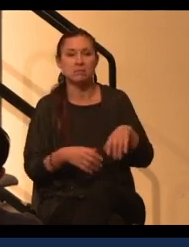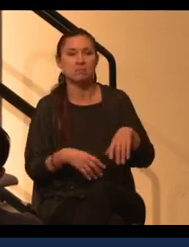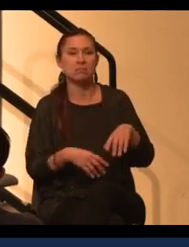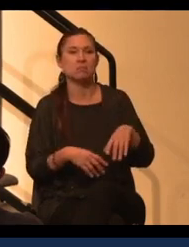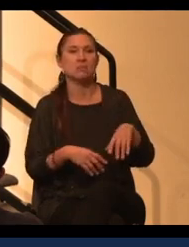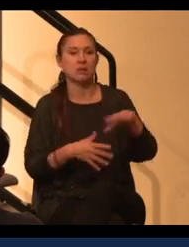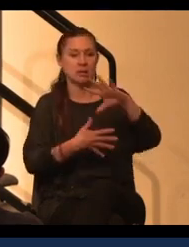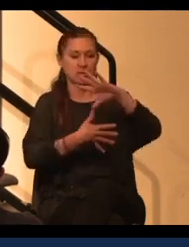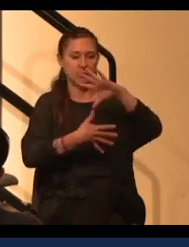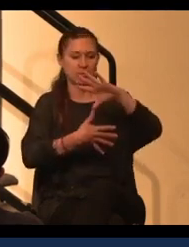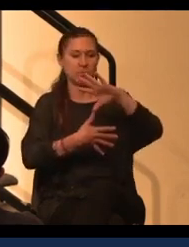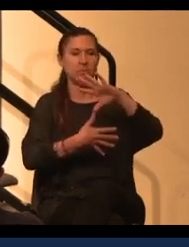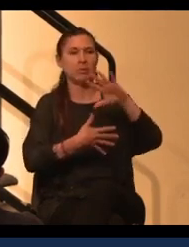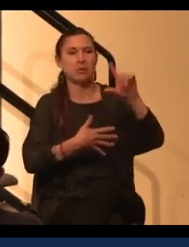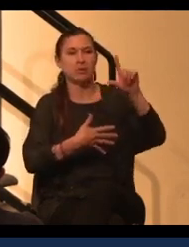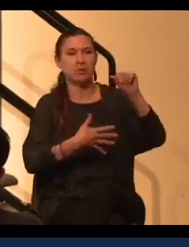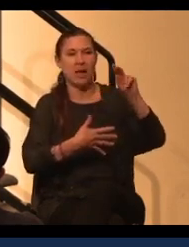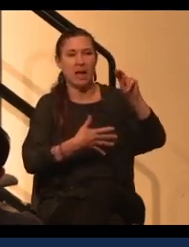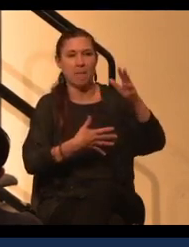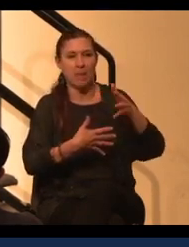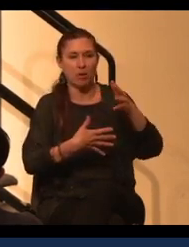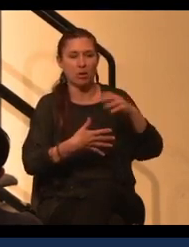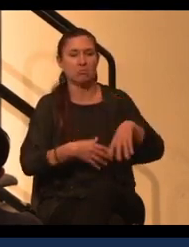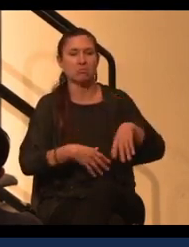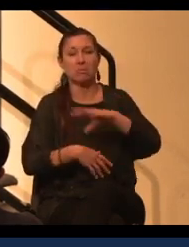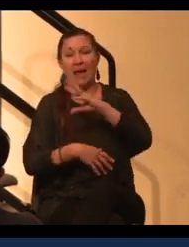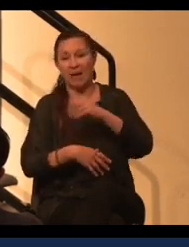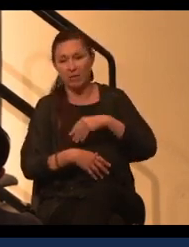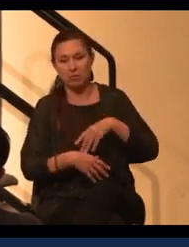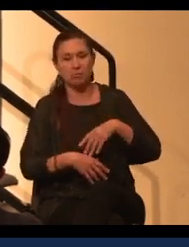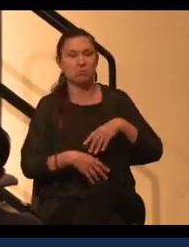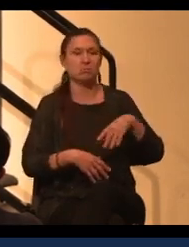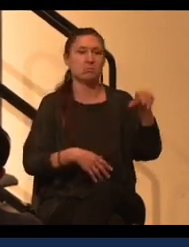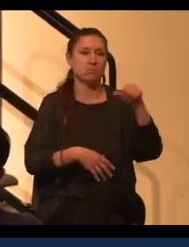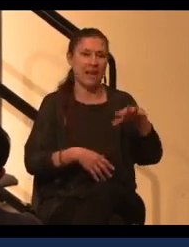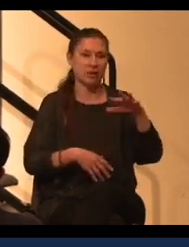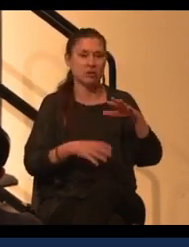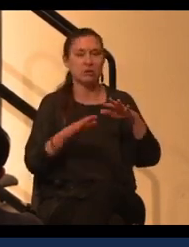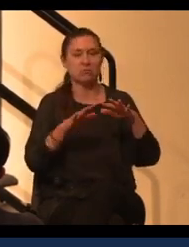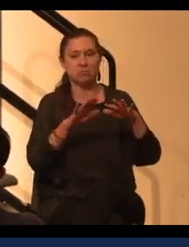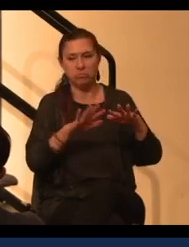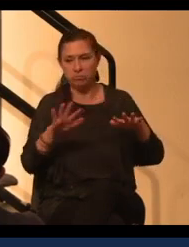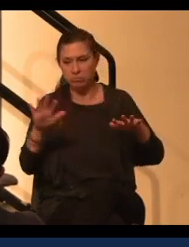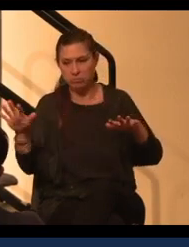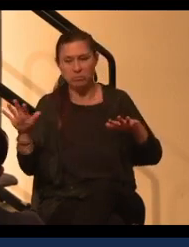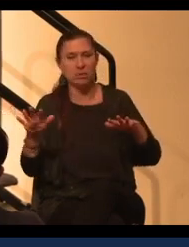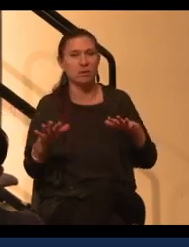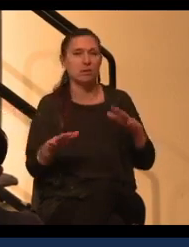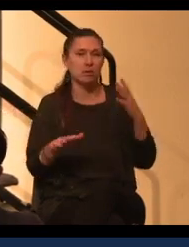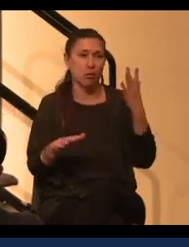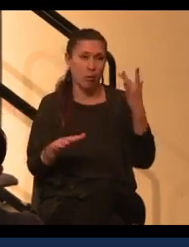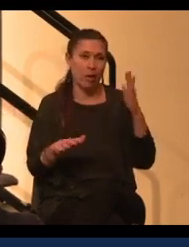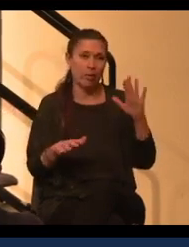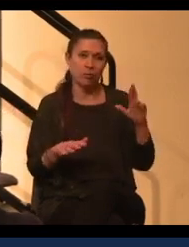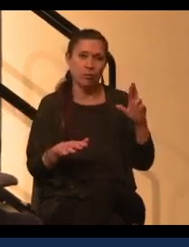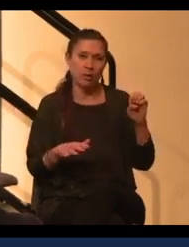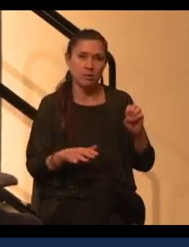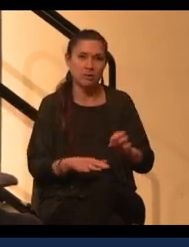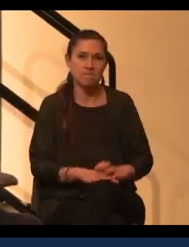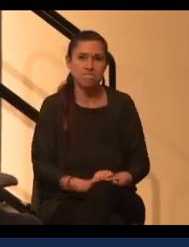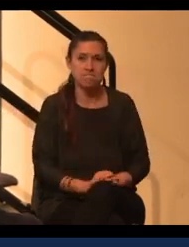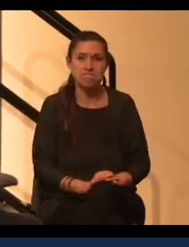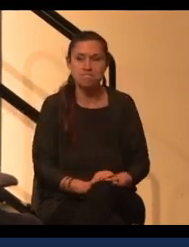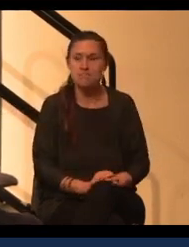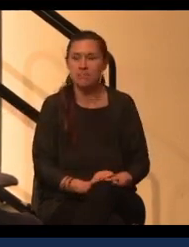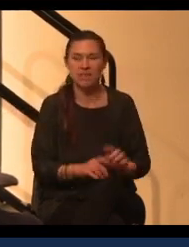from Africa, from Asia. And part of that, of course, is related to their race. So